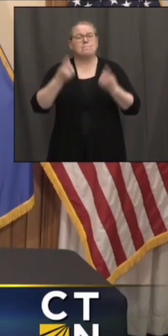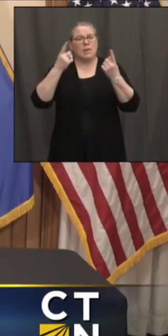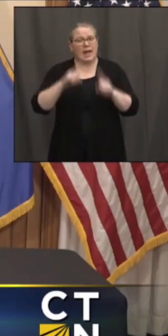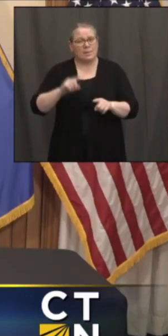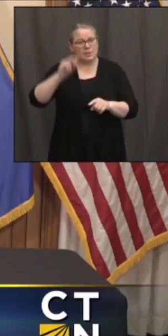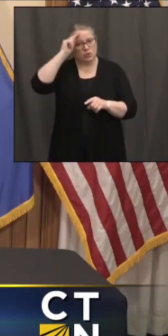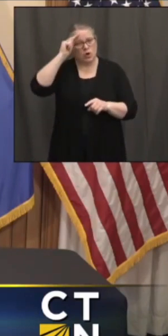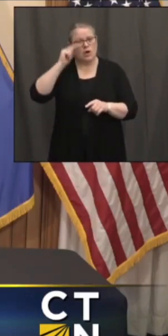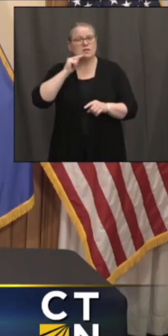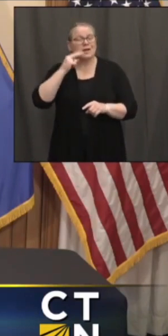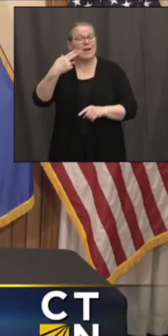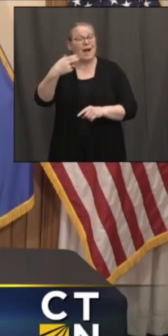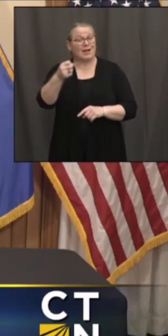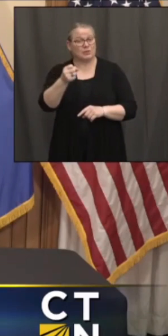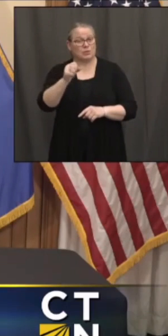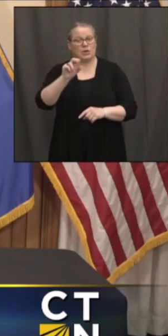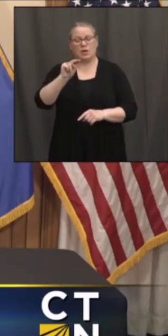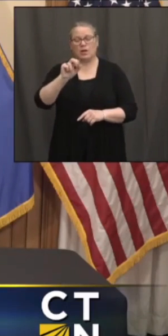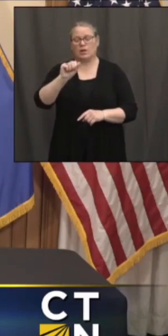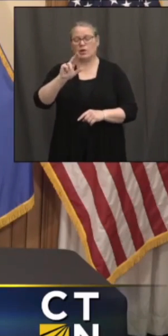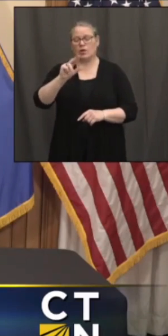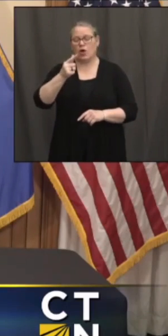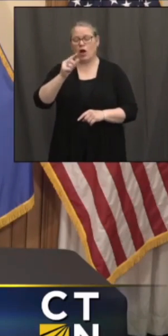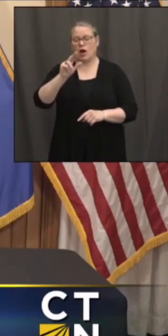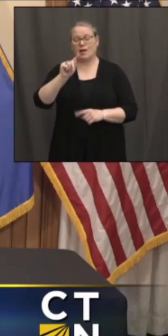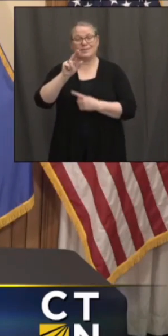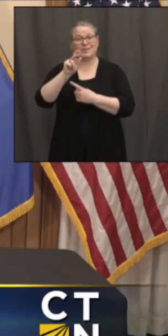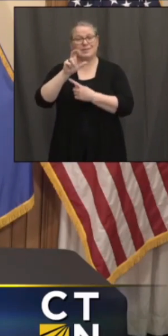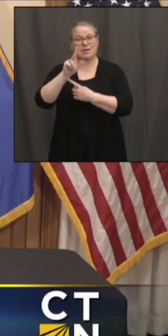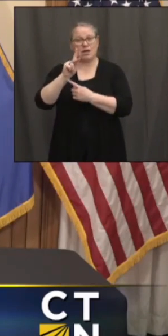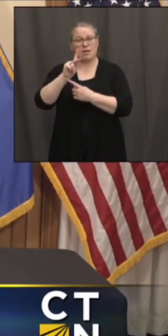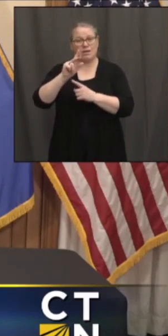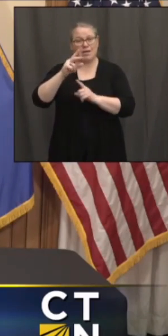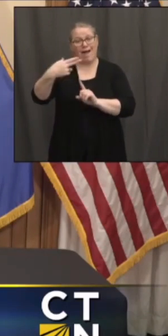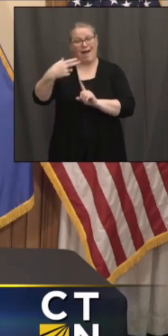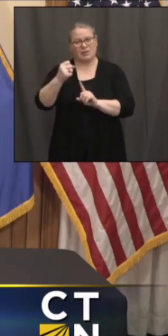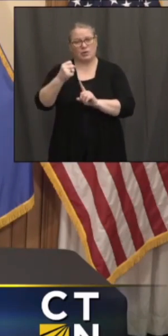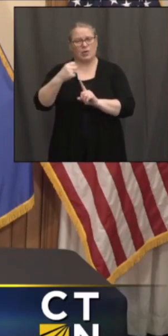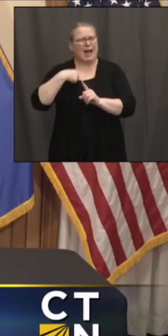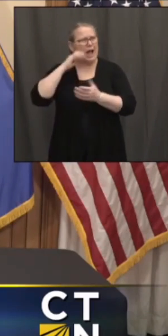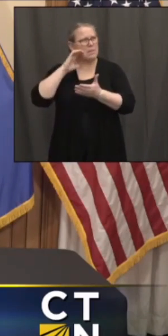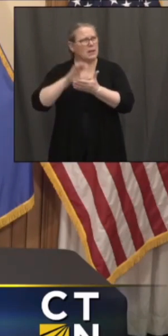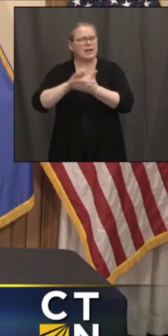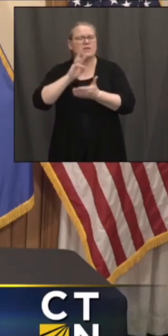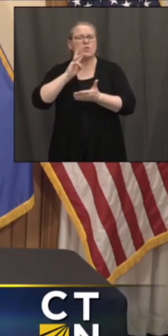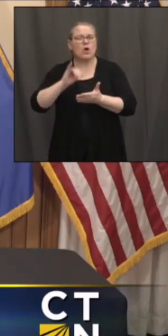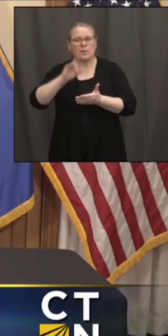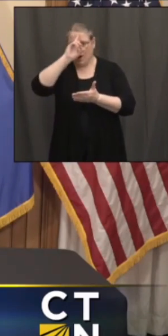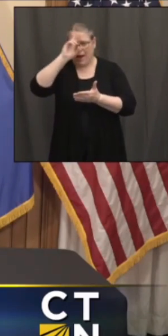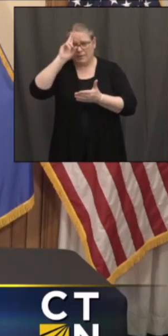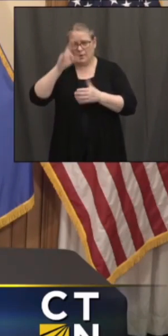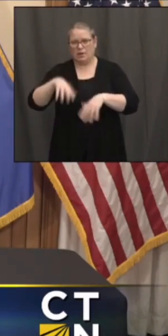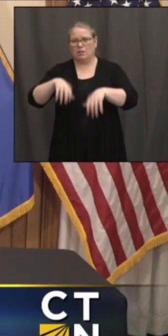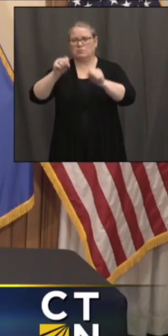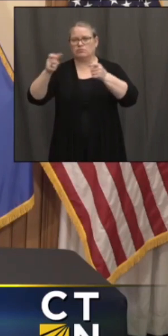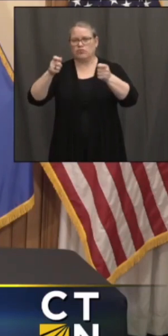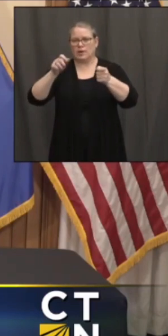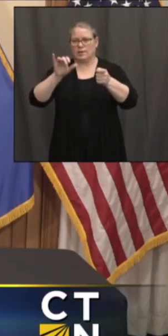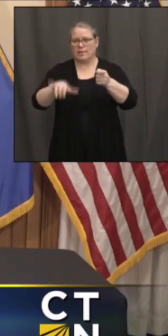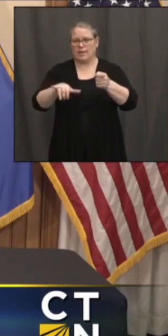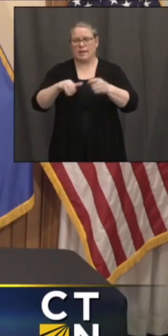High School today. I believe Waterbury Hospital was running it. They were supposed to get, I believe we were